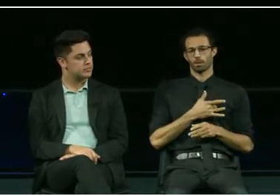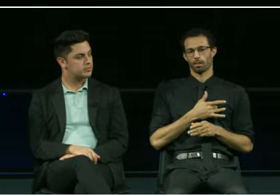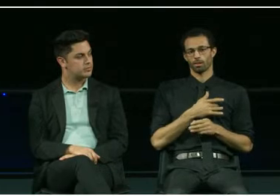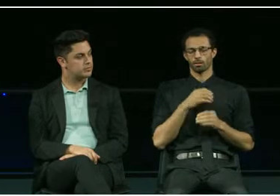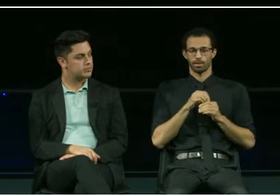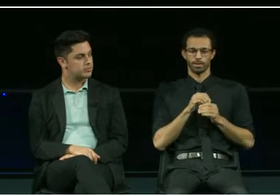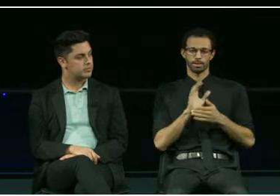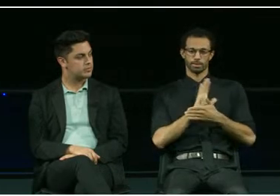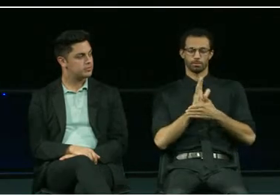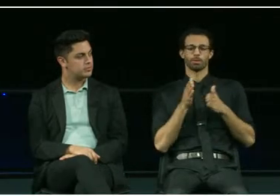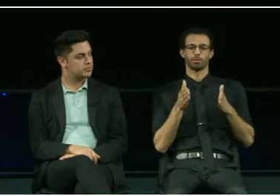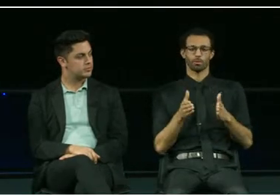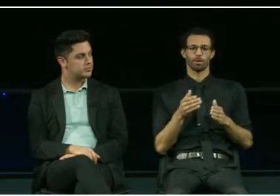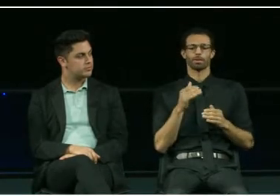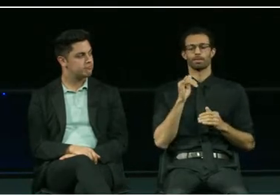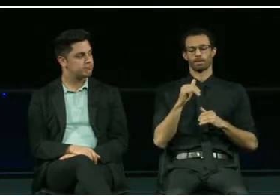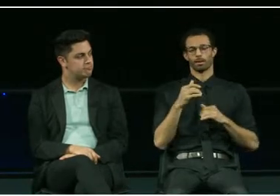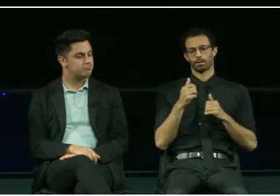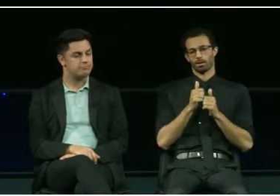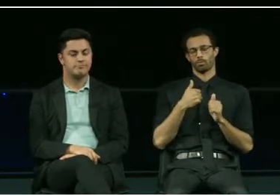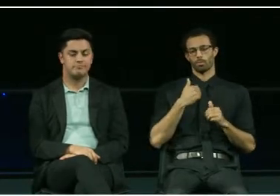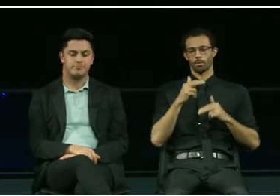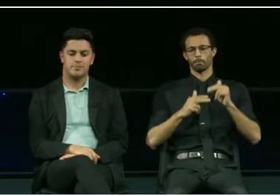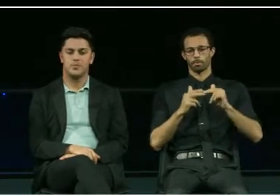blocks of the film visually for us.